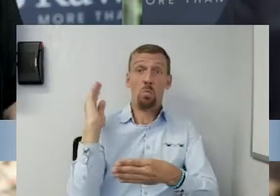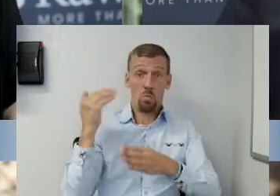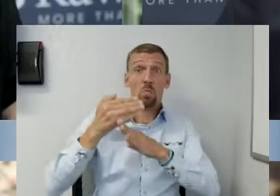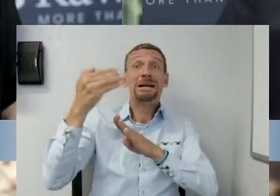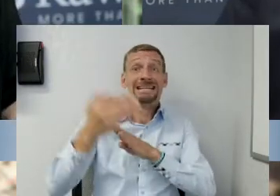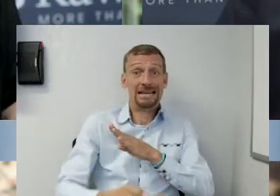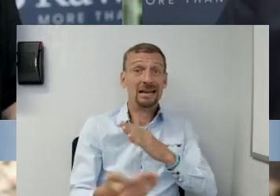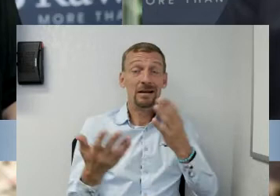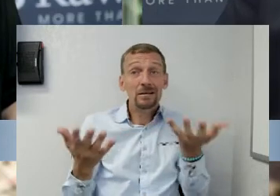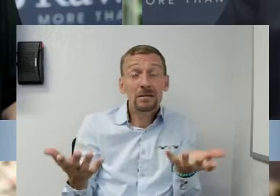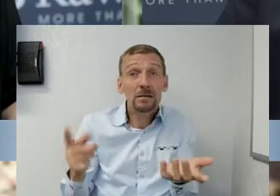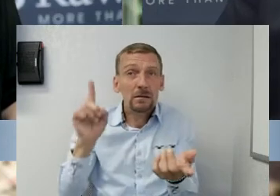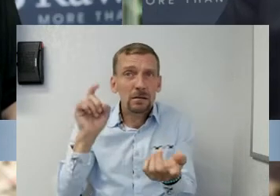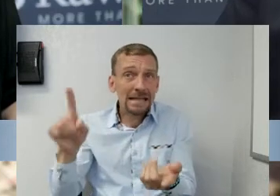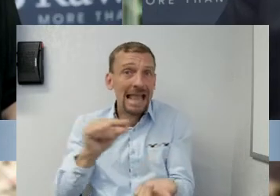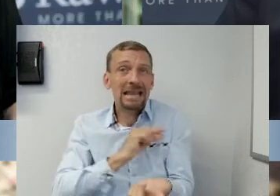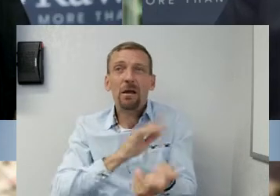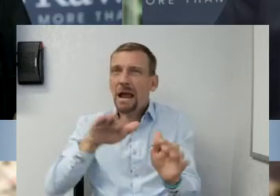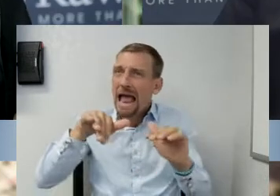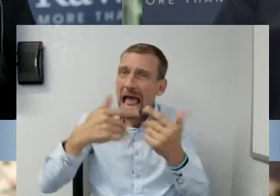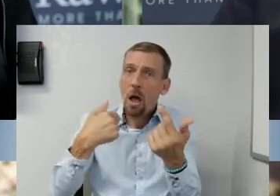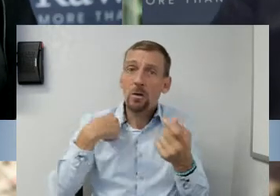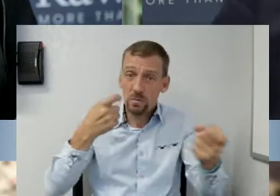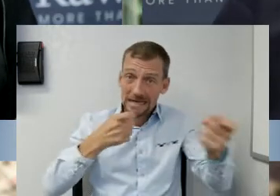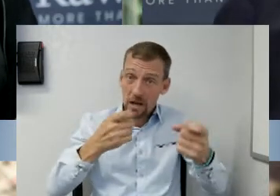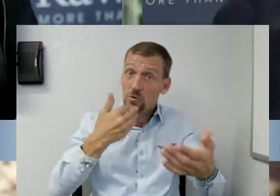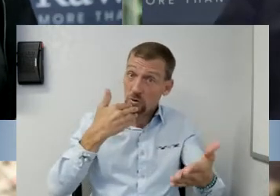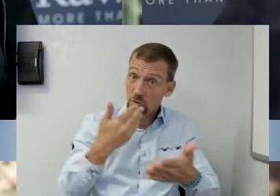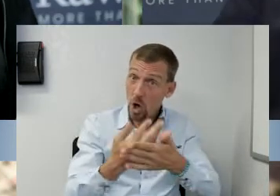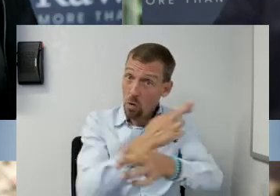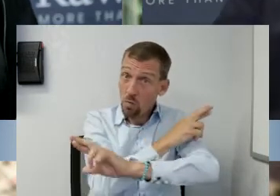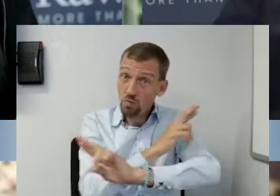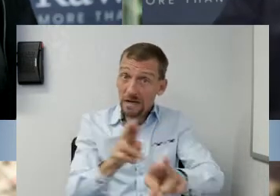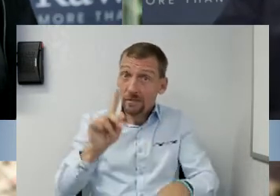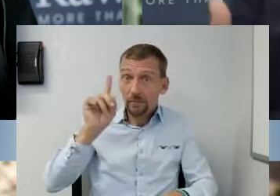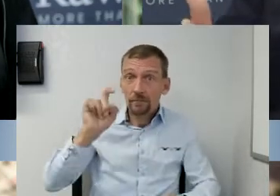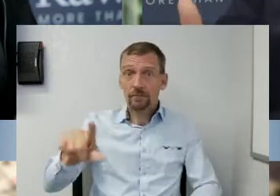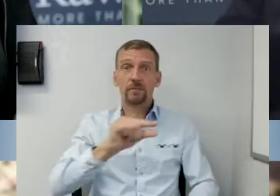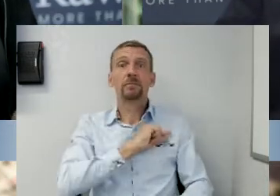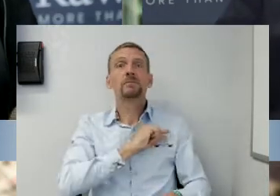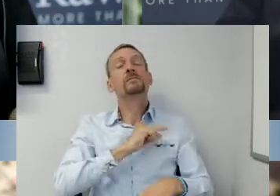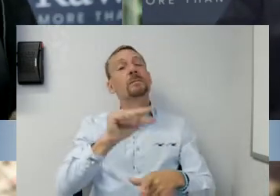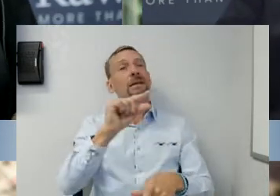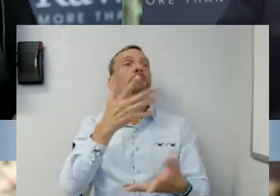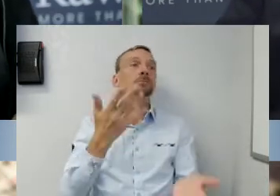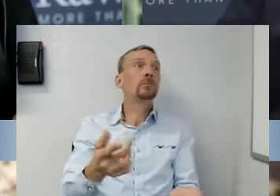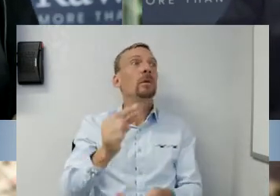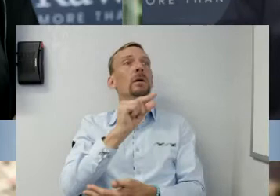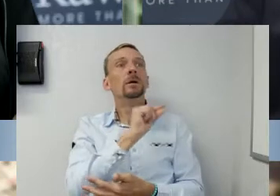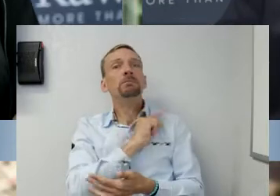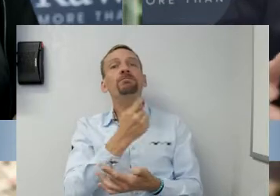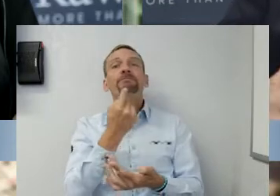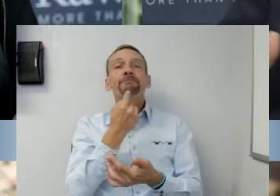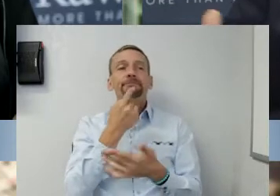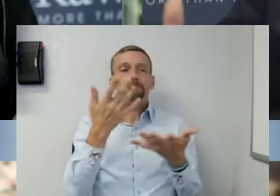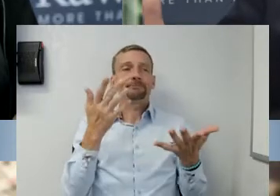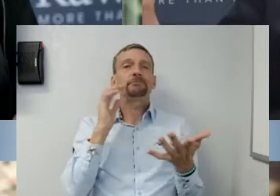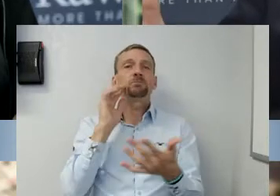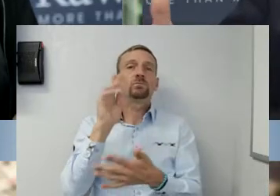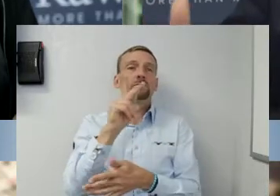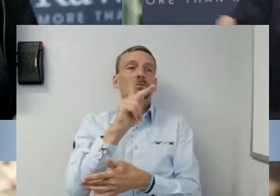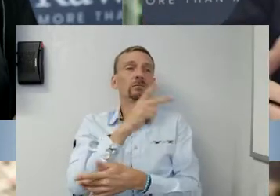equipped are we to handle those at our facility? Yeah, as I mentioned in the past, Kaweah